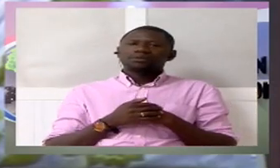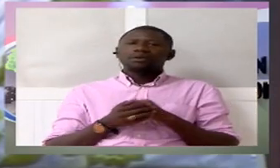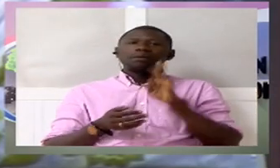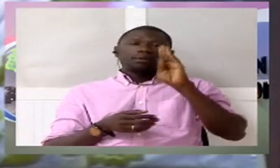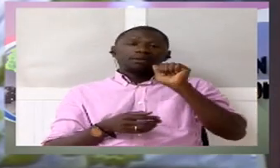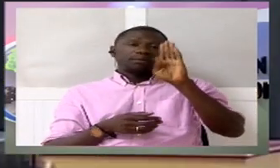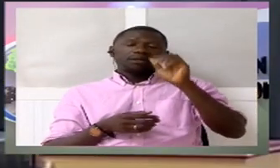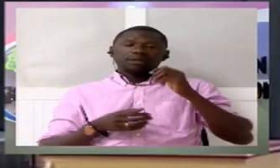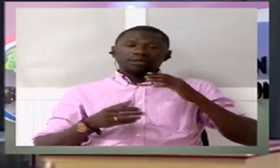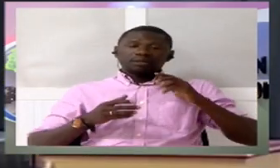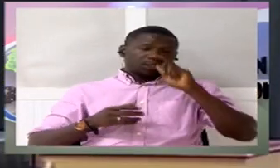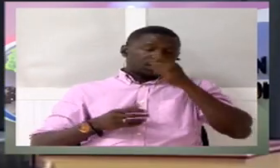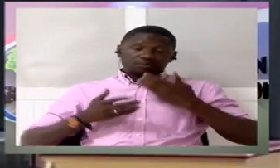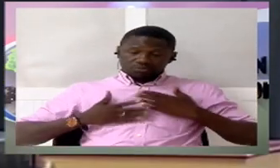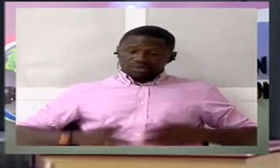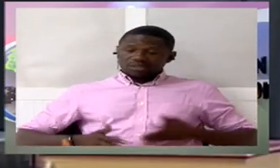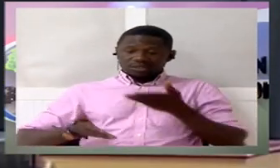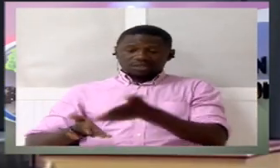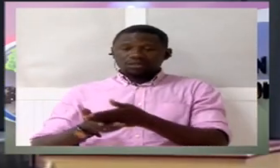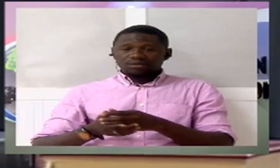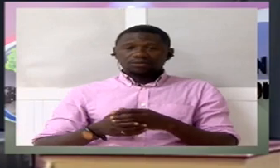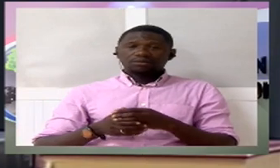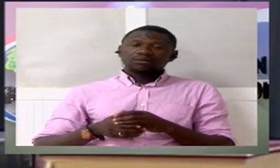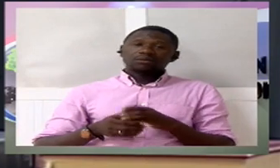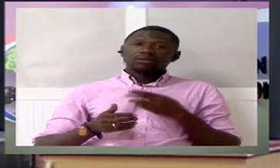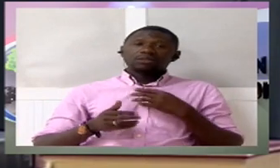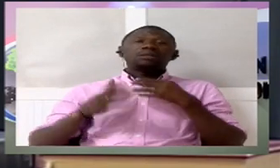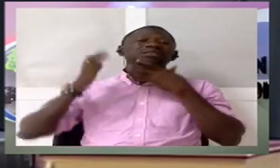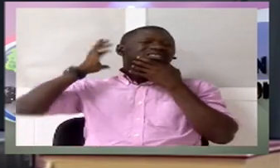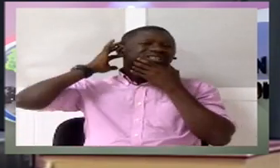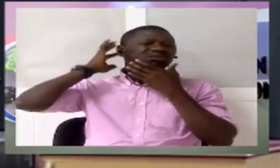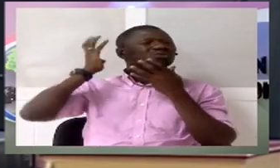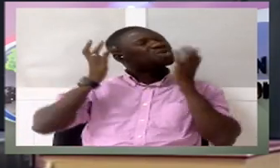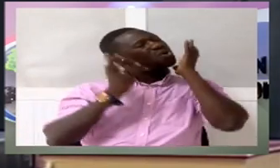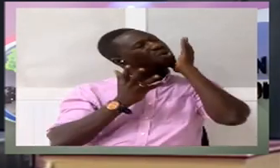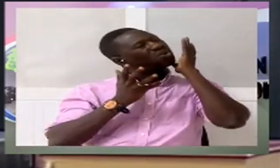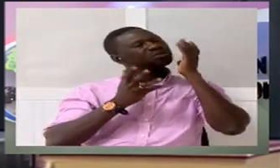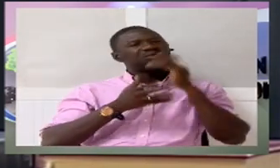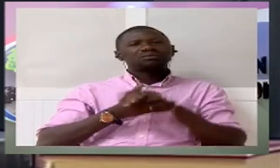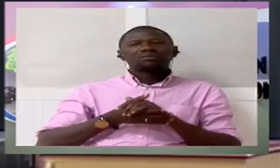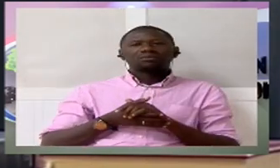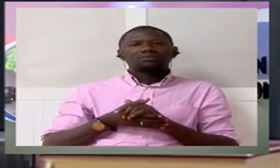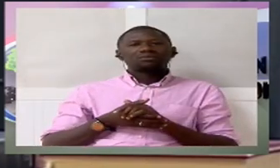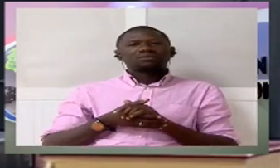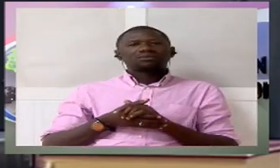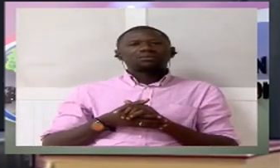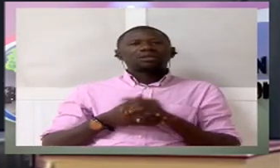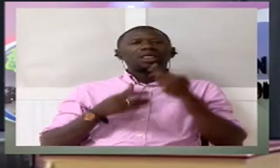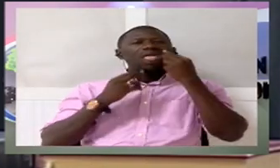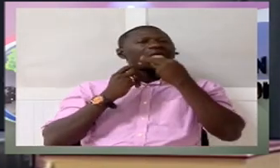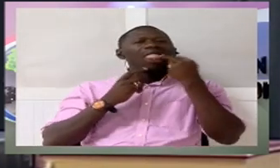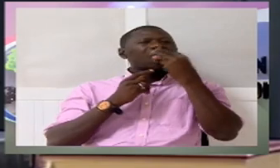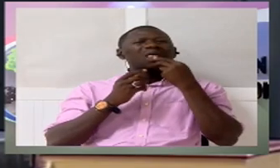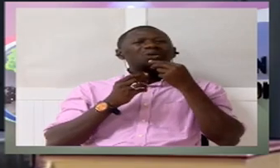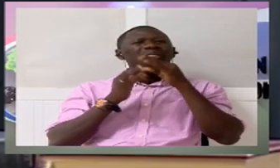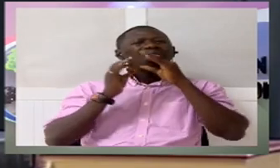belare. Baba's dead body was lying. Kango be jenkeri. His neck was torn. Adaka jinete munko bande. There